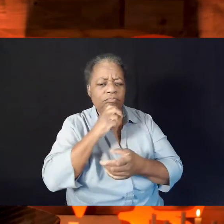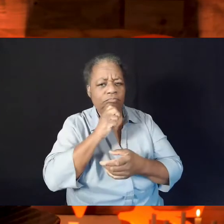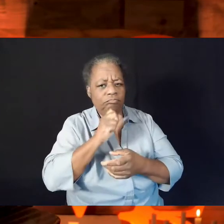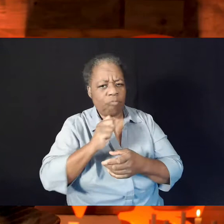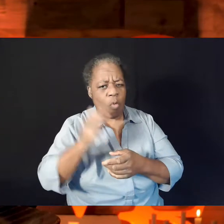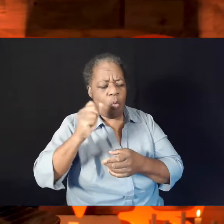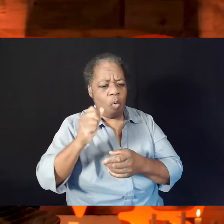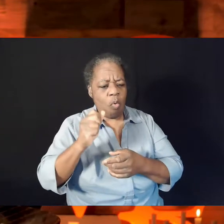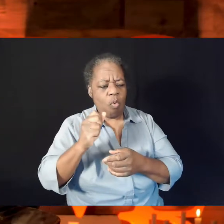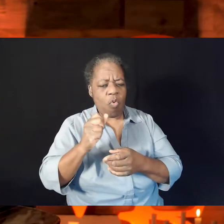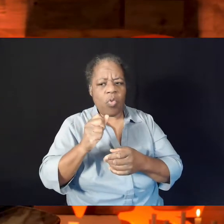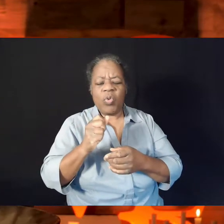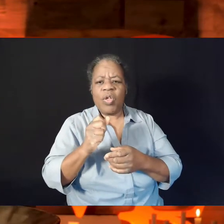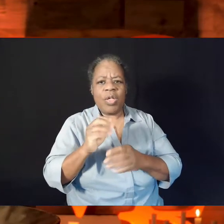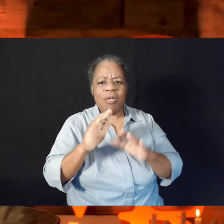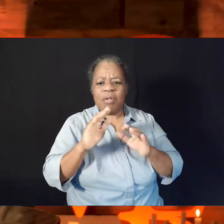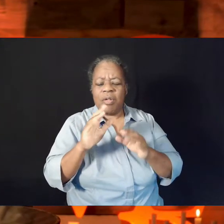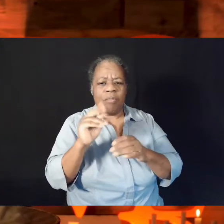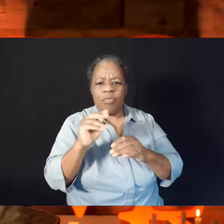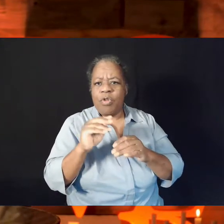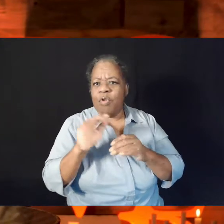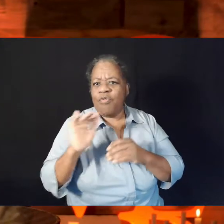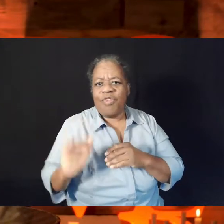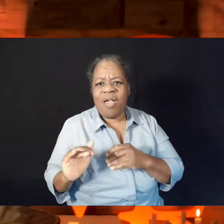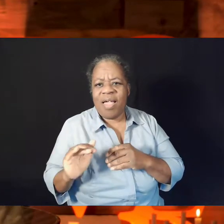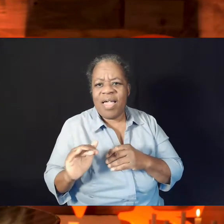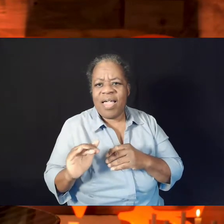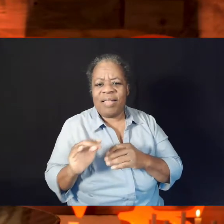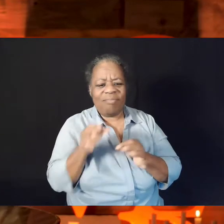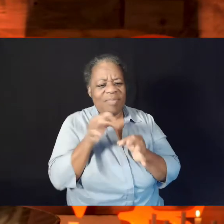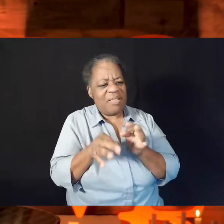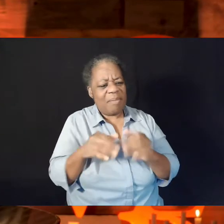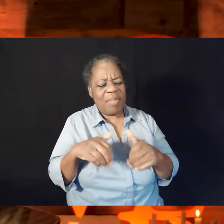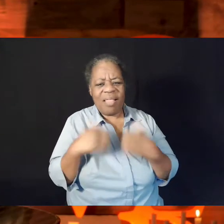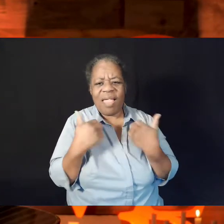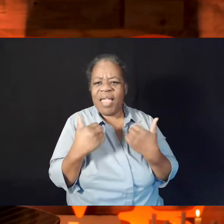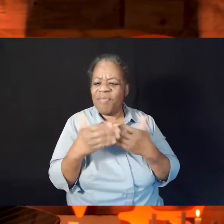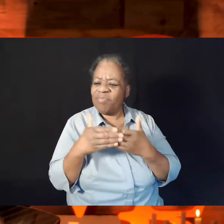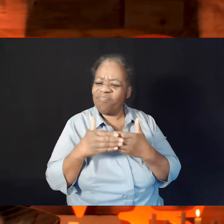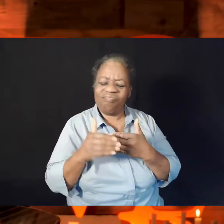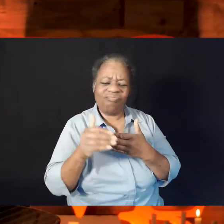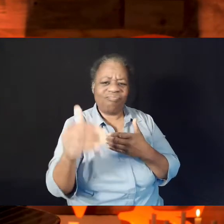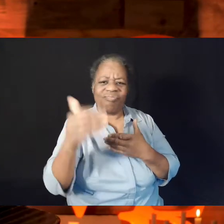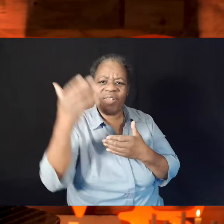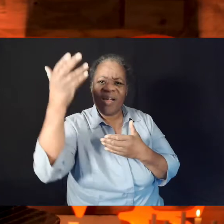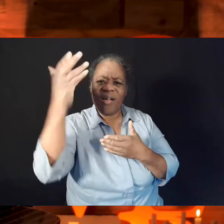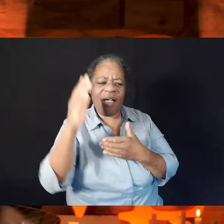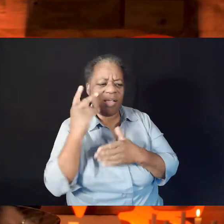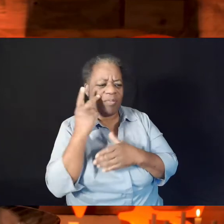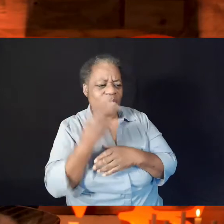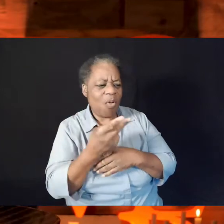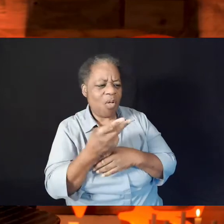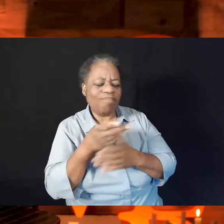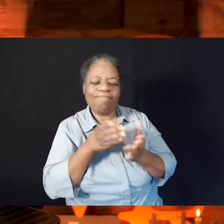childless, living a simple life in obscurity, whom God considered righteous and blameless because of